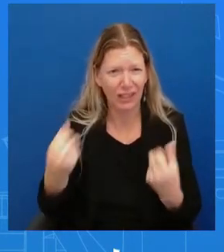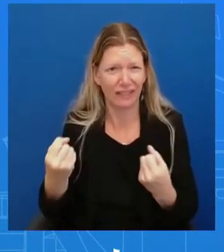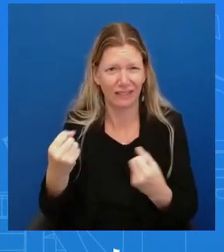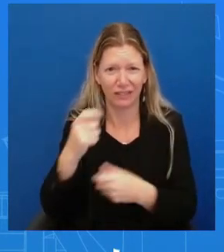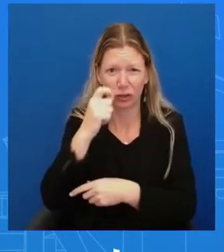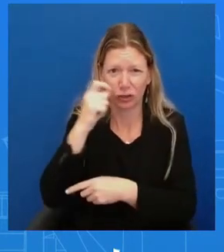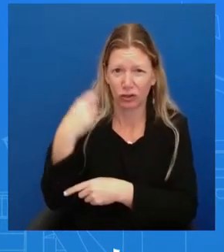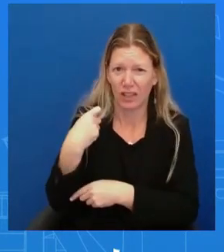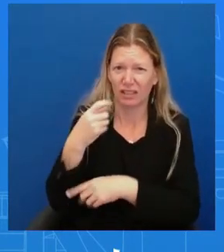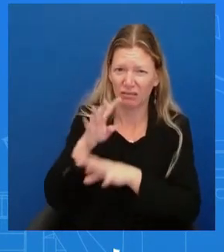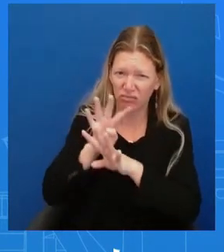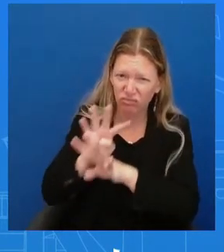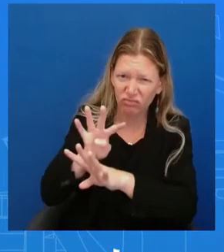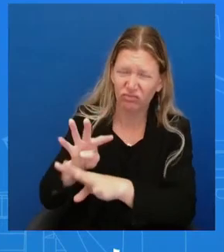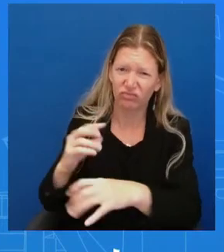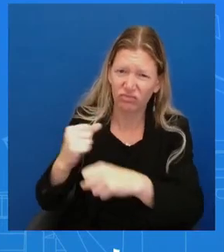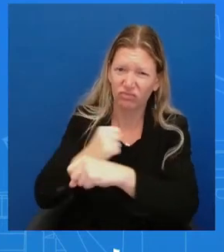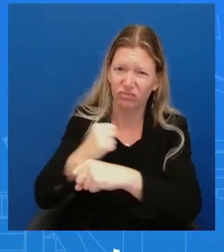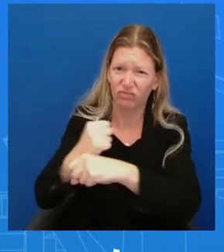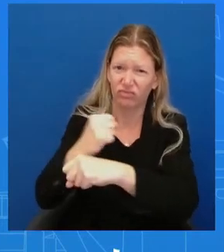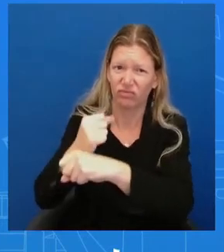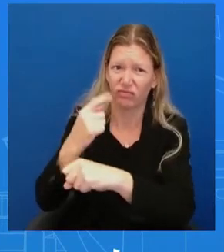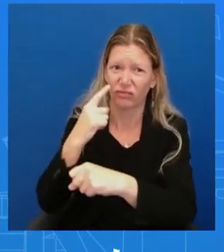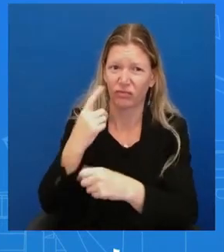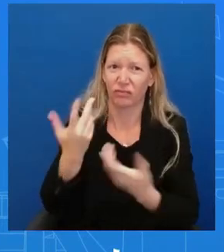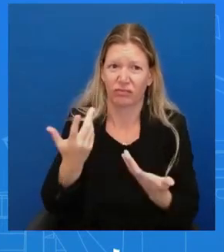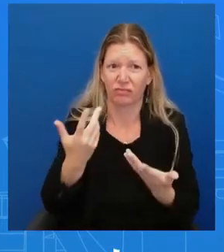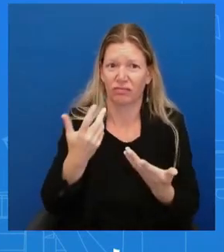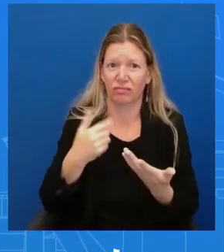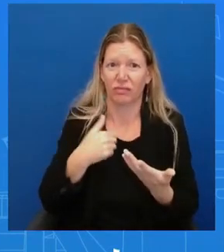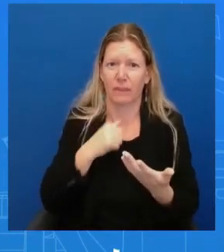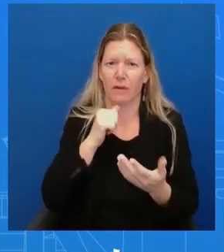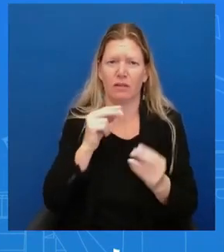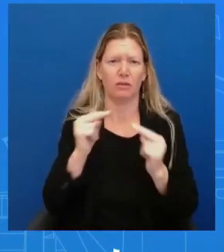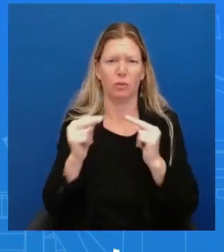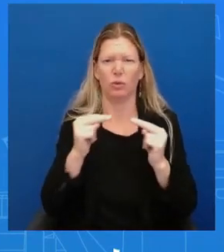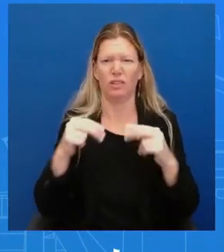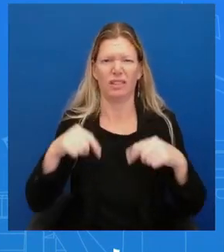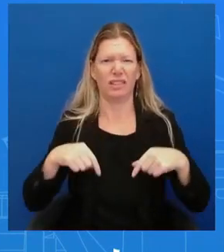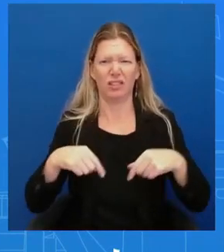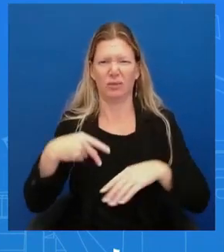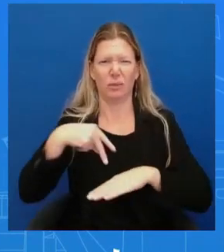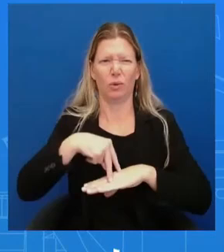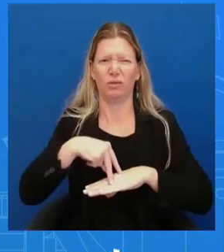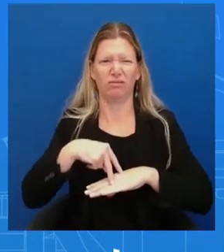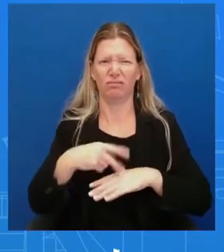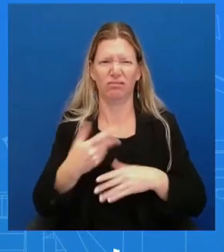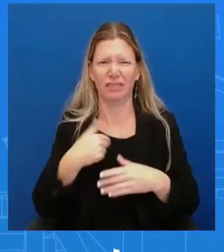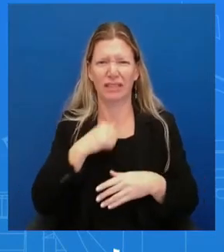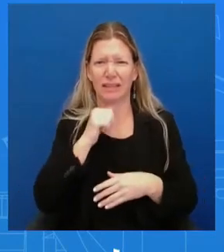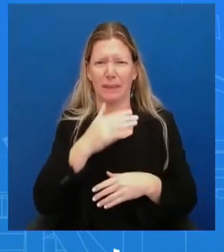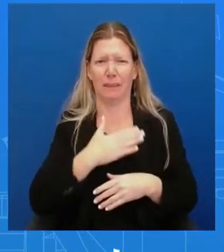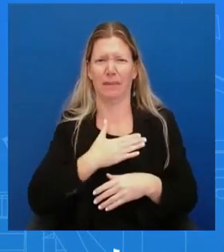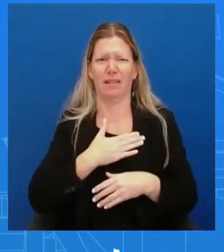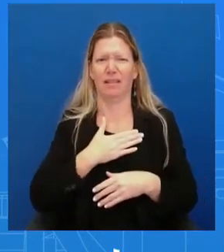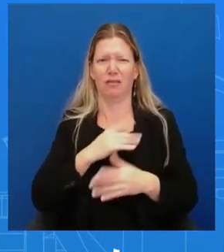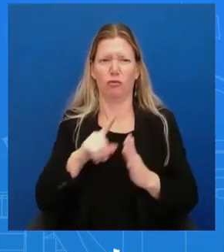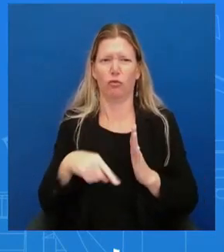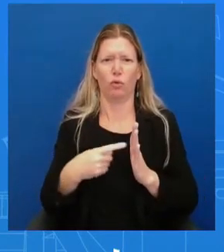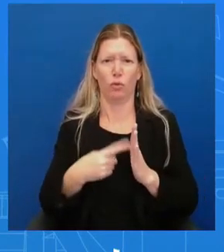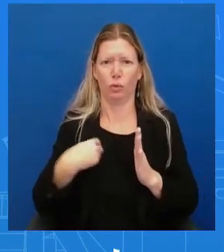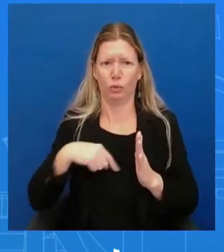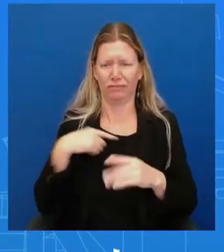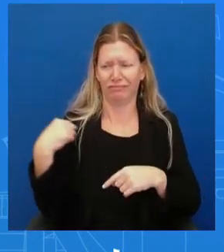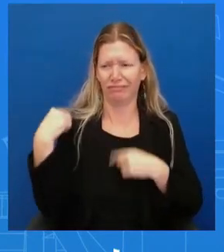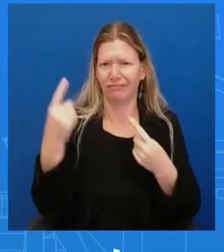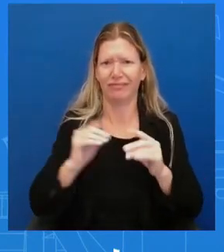I'm just not going to negotiate from the podium. That's what we've always been very clear from here. I'm not going to get into hypotheticals. We know